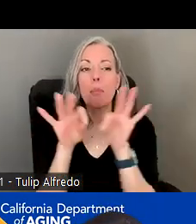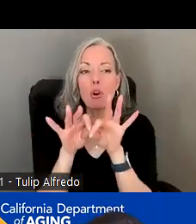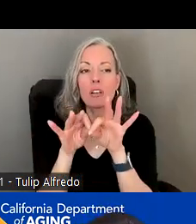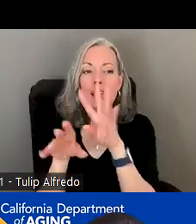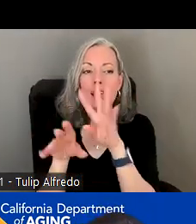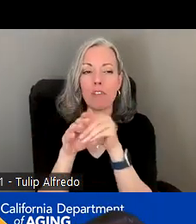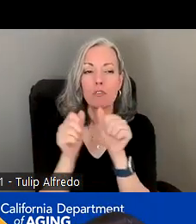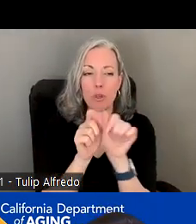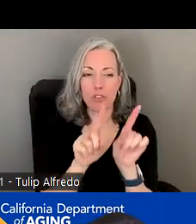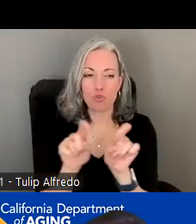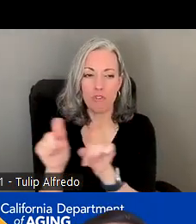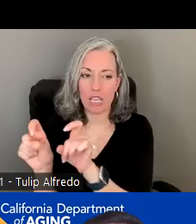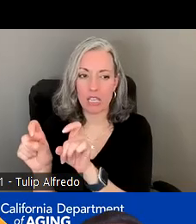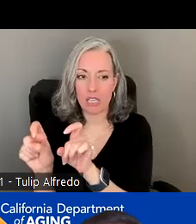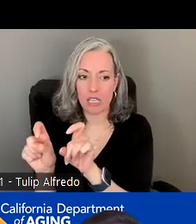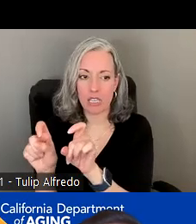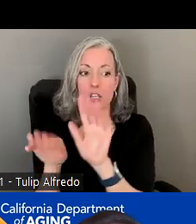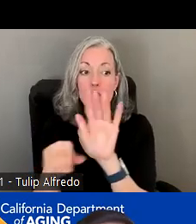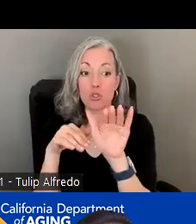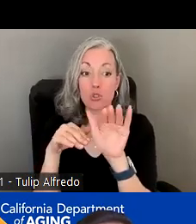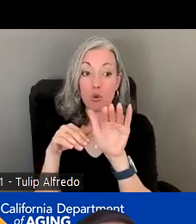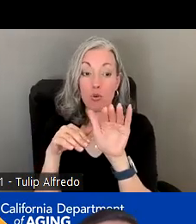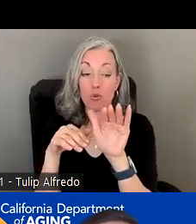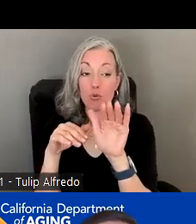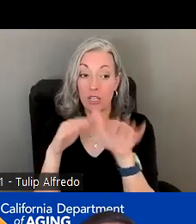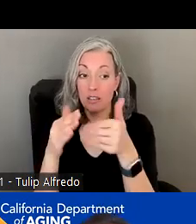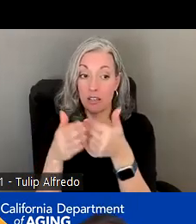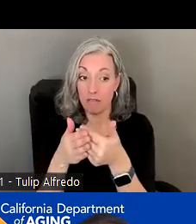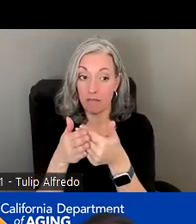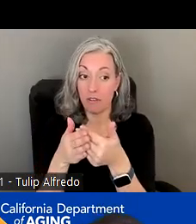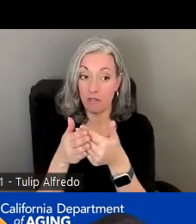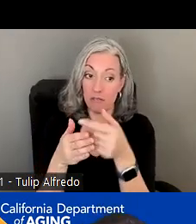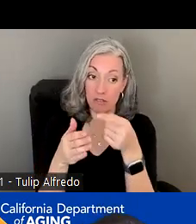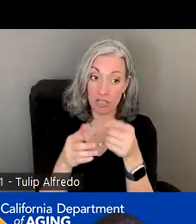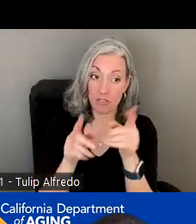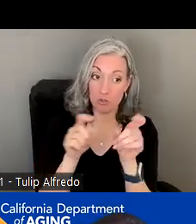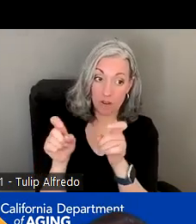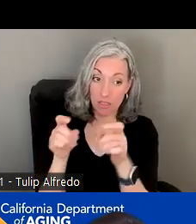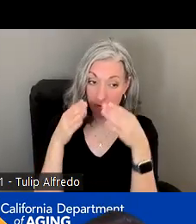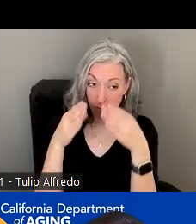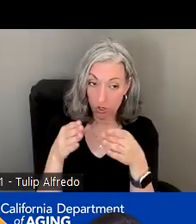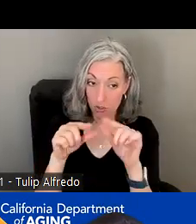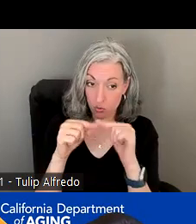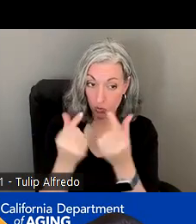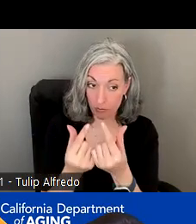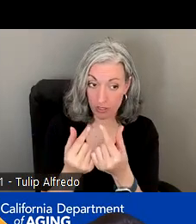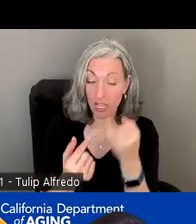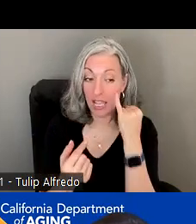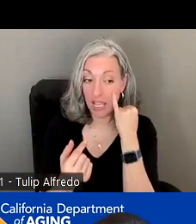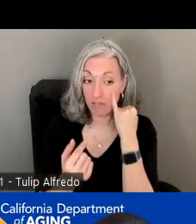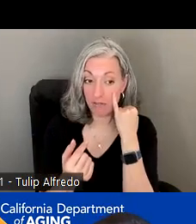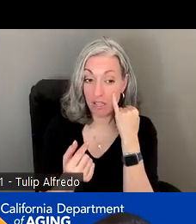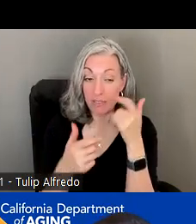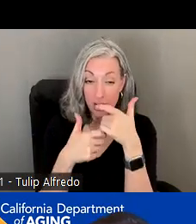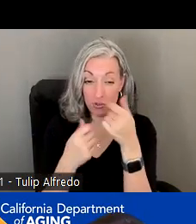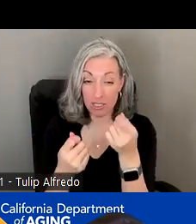next step I want to introduce today is focus groups, which is kind of a spin-off from the survey. So we asked survey respondents if they'd be interested in